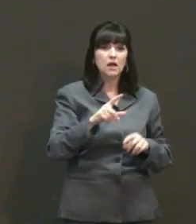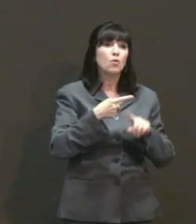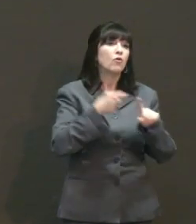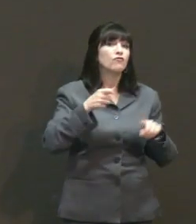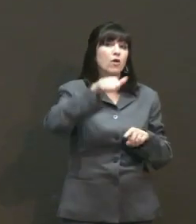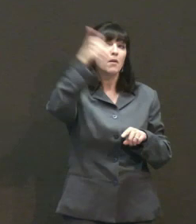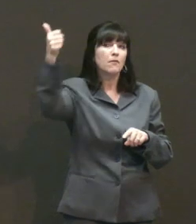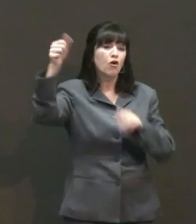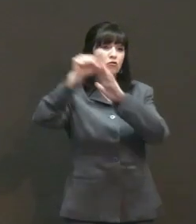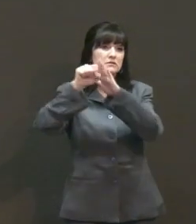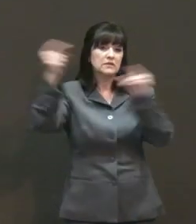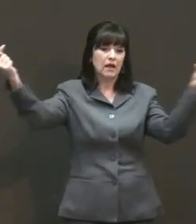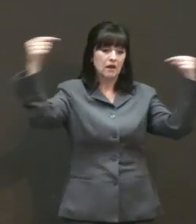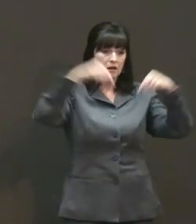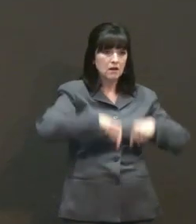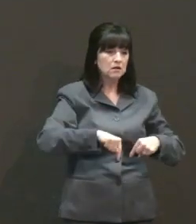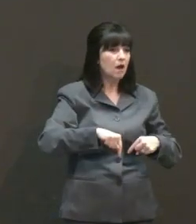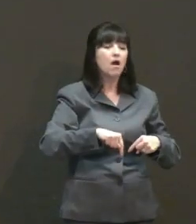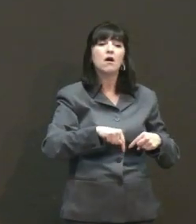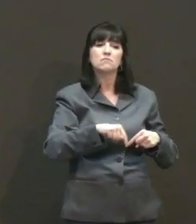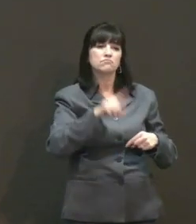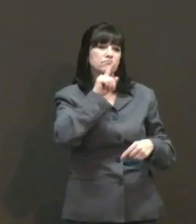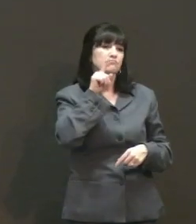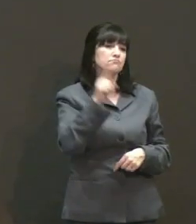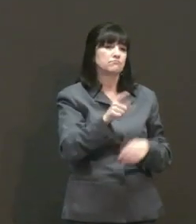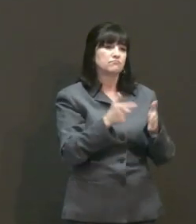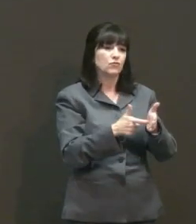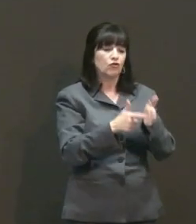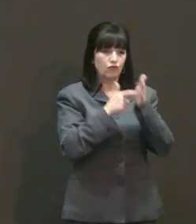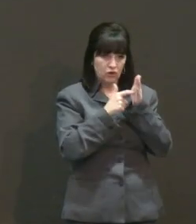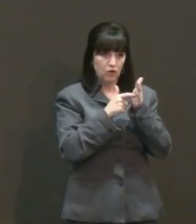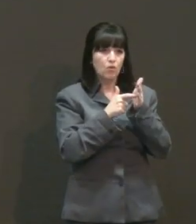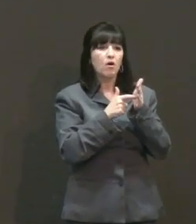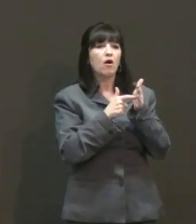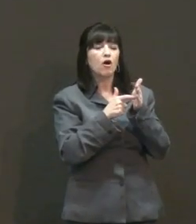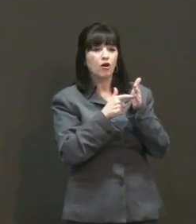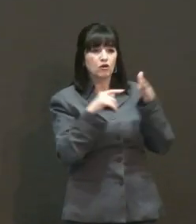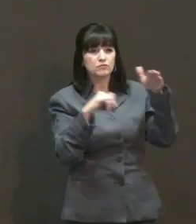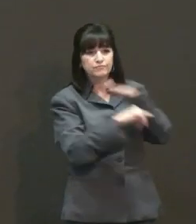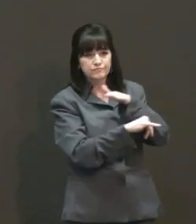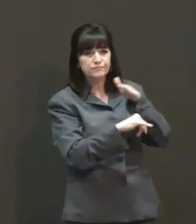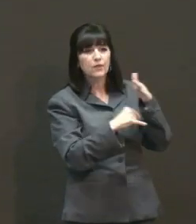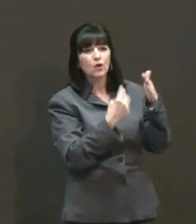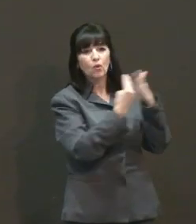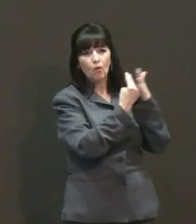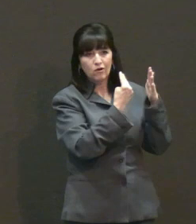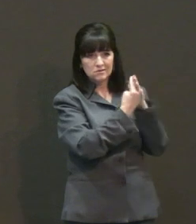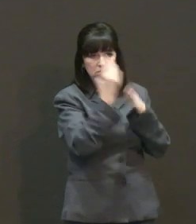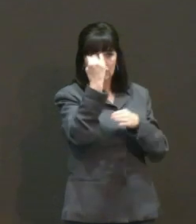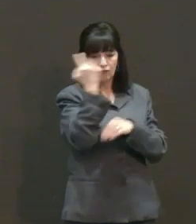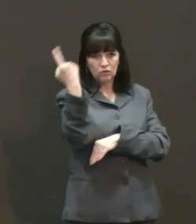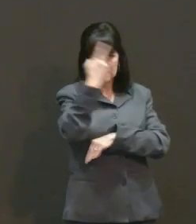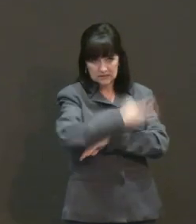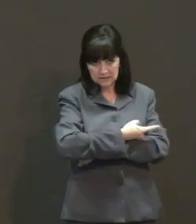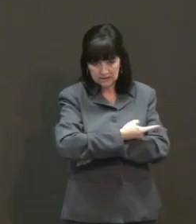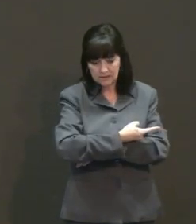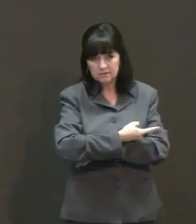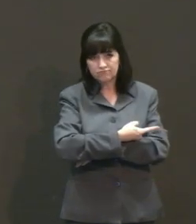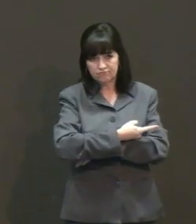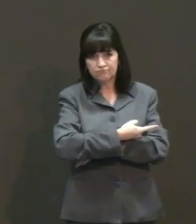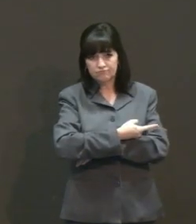come here. And so that's part of our emergency declaration. We've tried to be